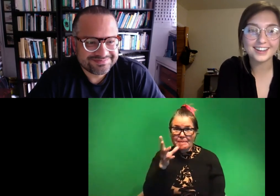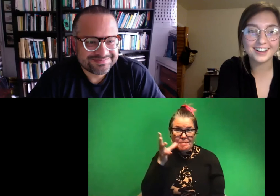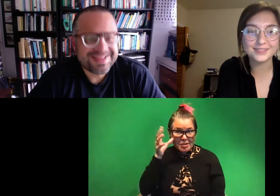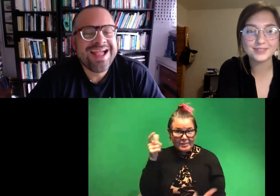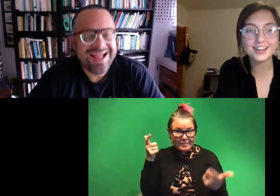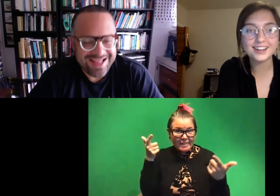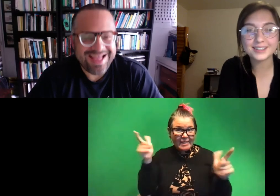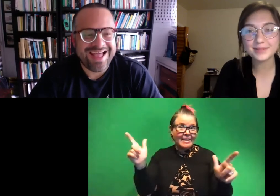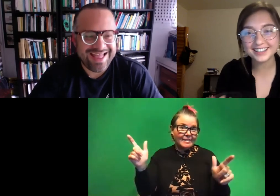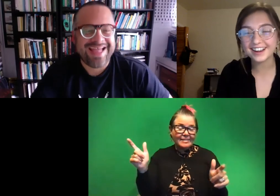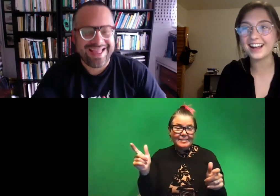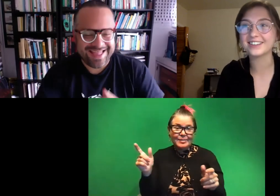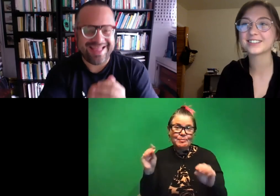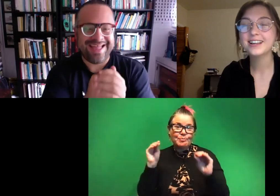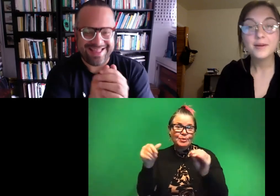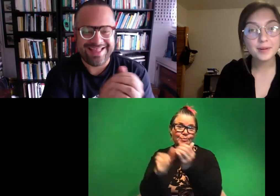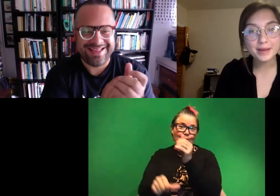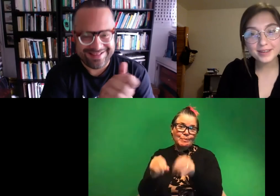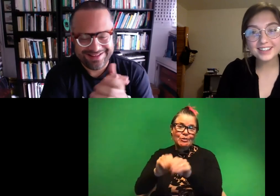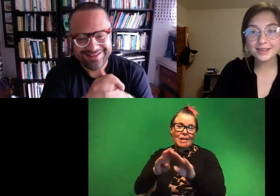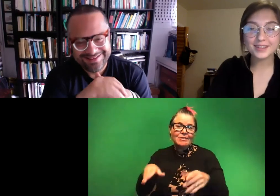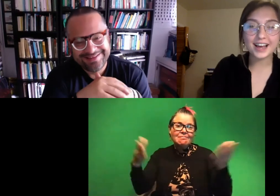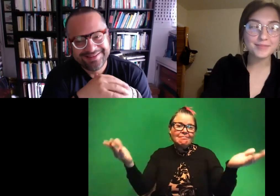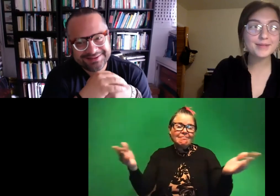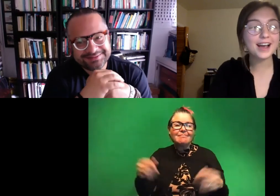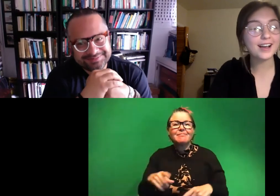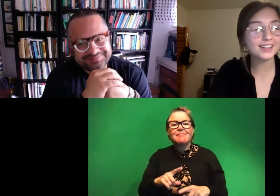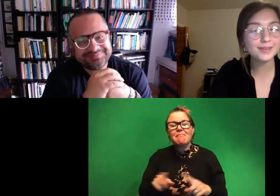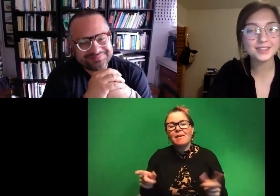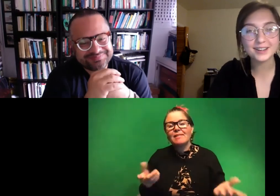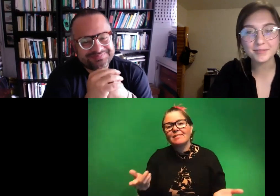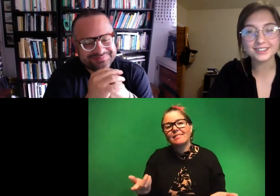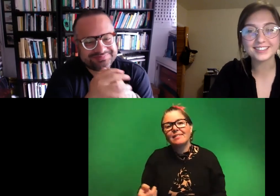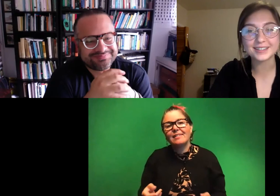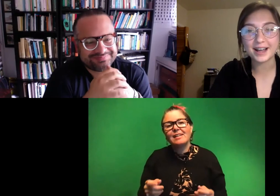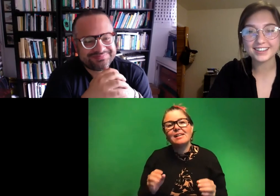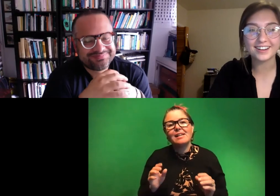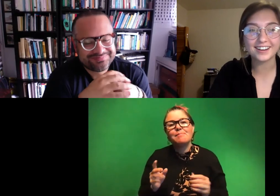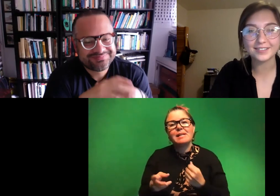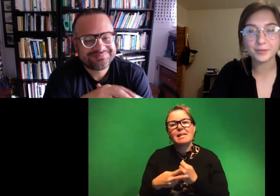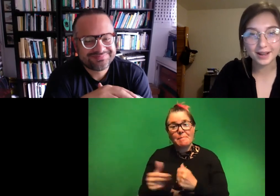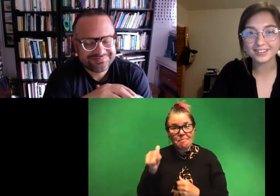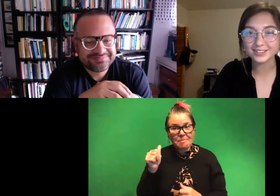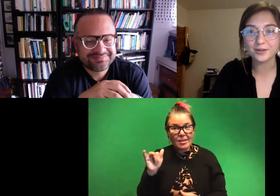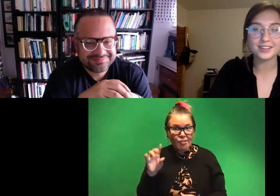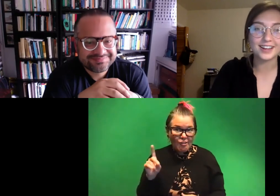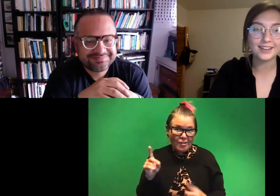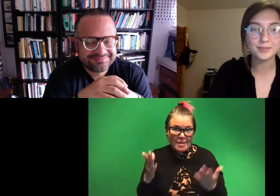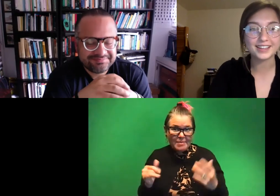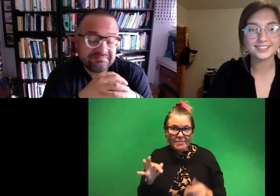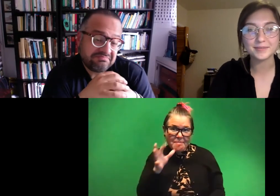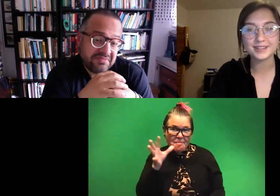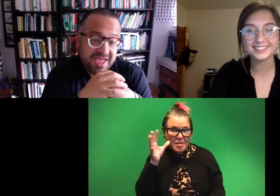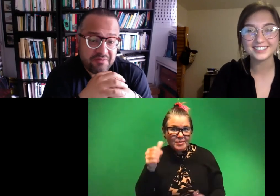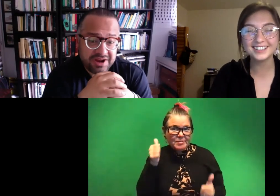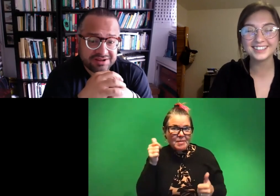like dung to be in the house. So maybe keep the dung beetles in the backyard if your parents don't want you to have a